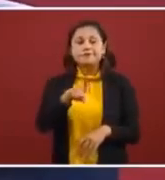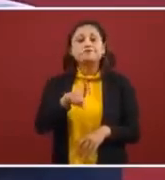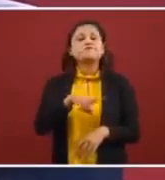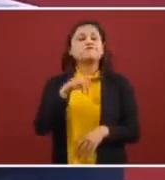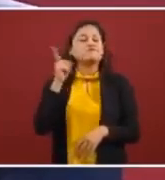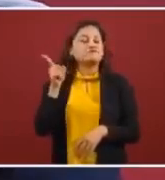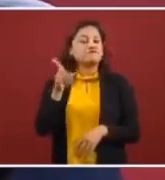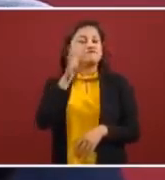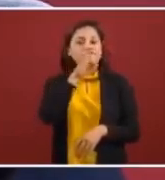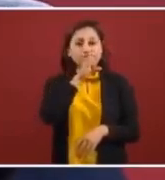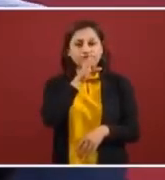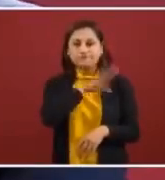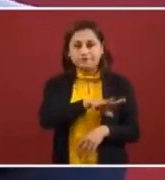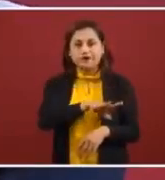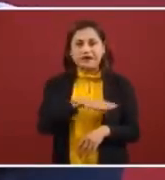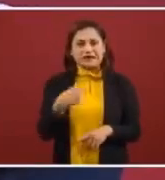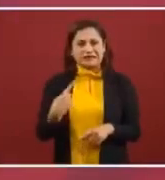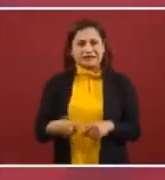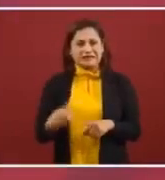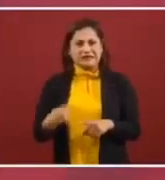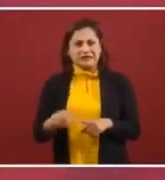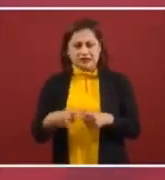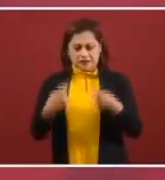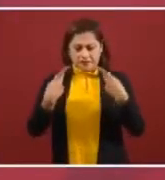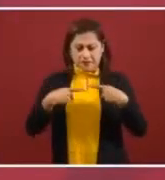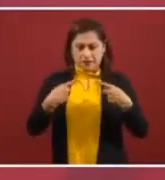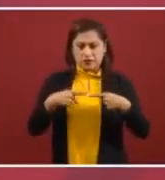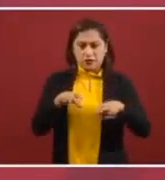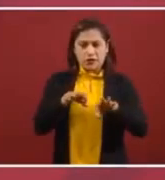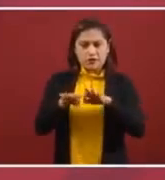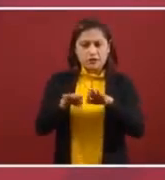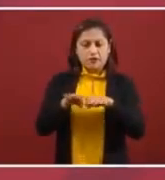condemnable that the public